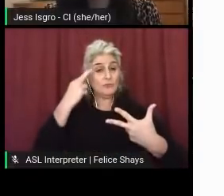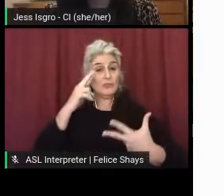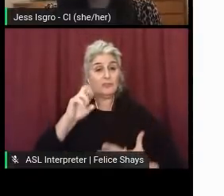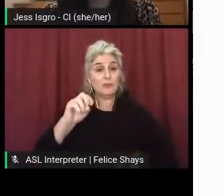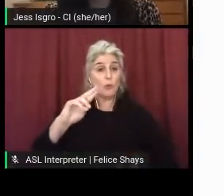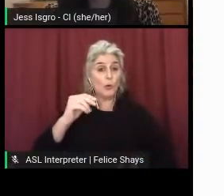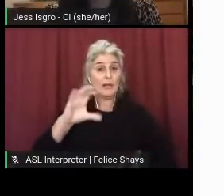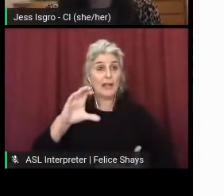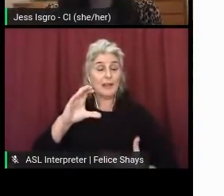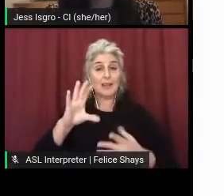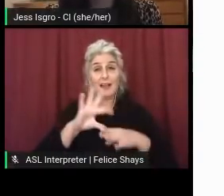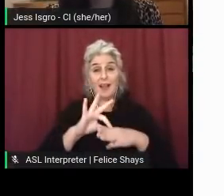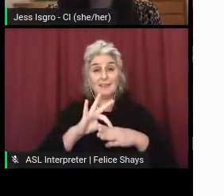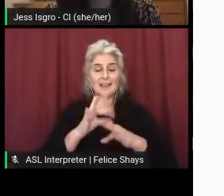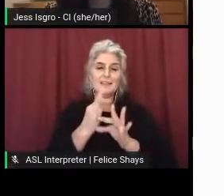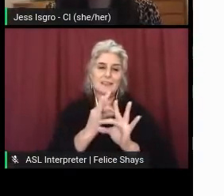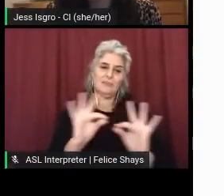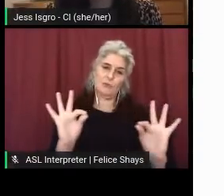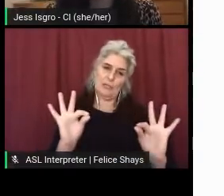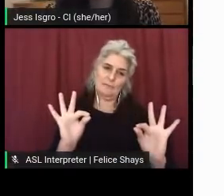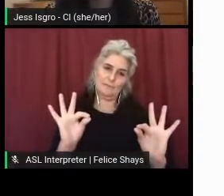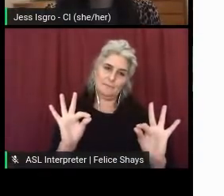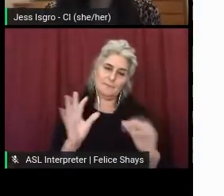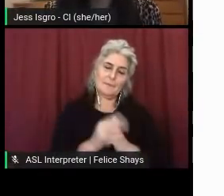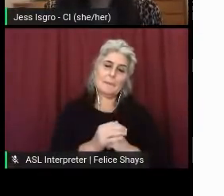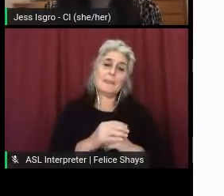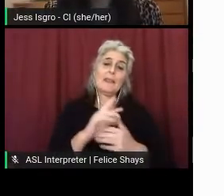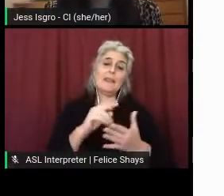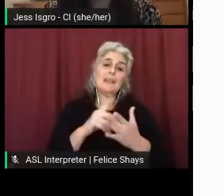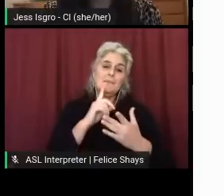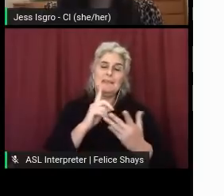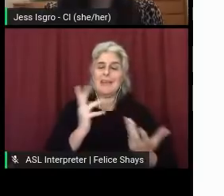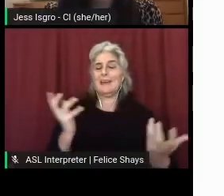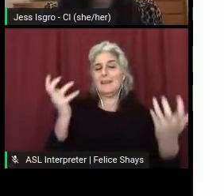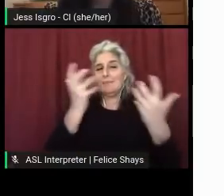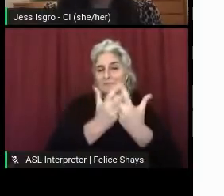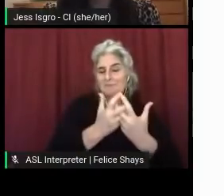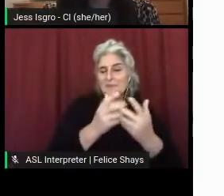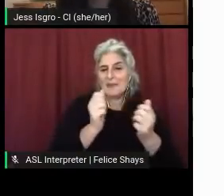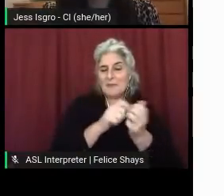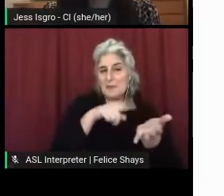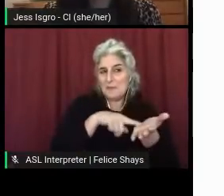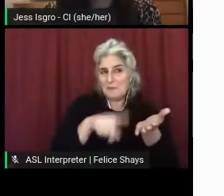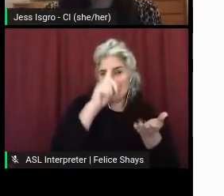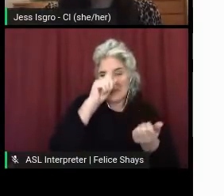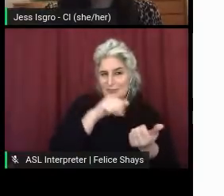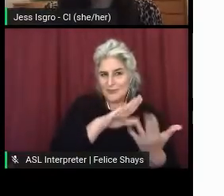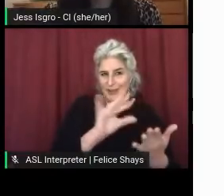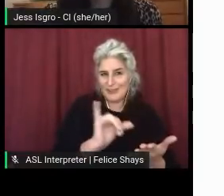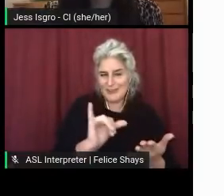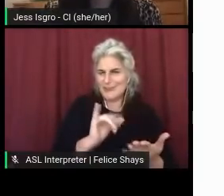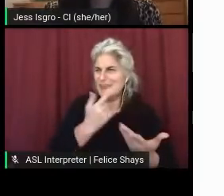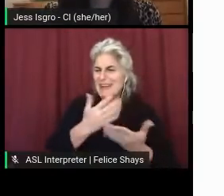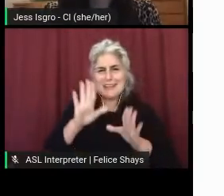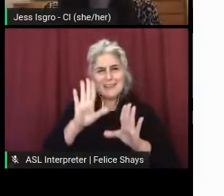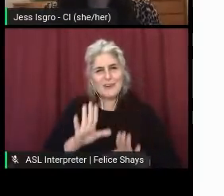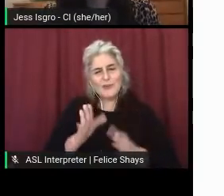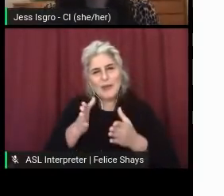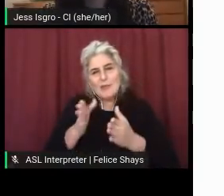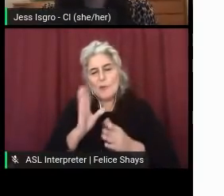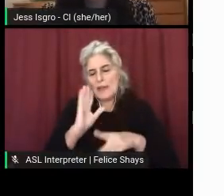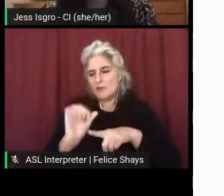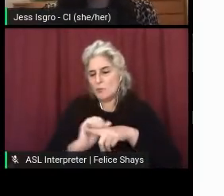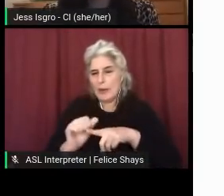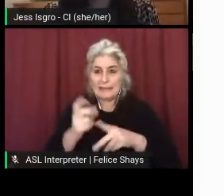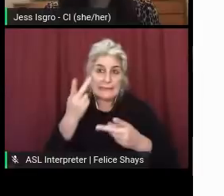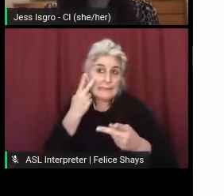free and it works really well with paid strategy as well. It's a great trial ground to find out what content users are going to